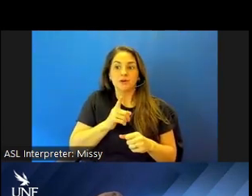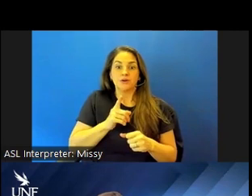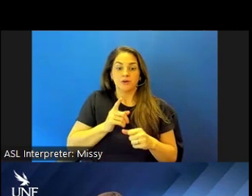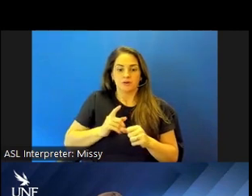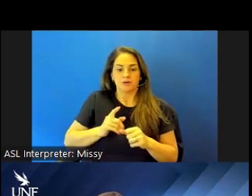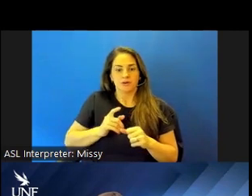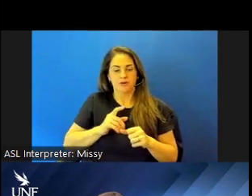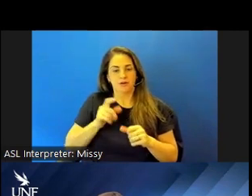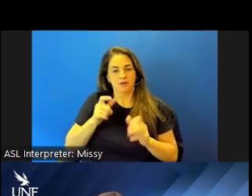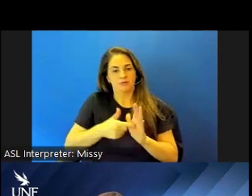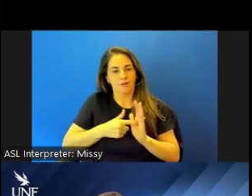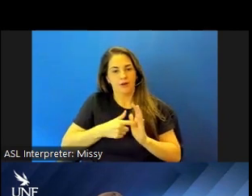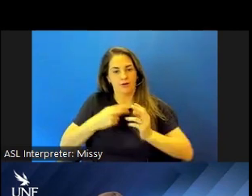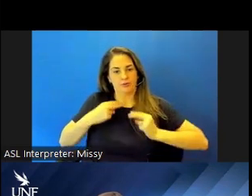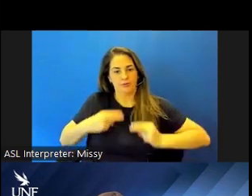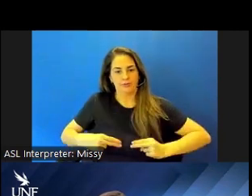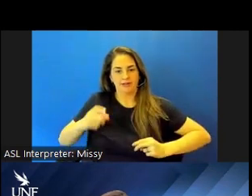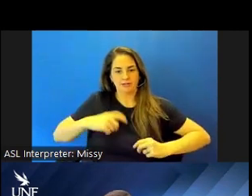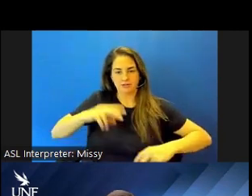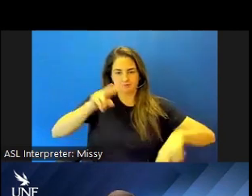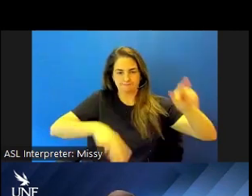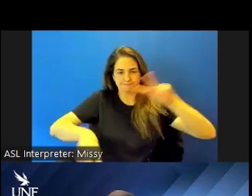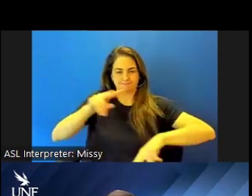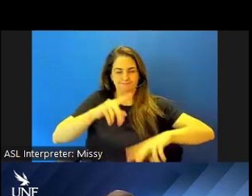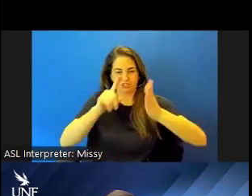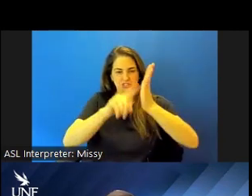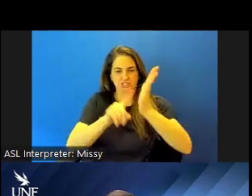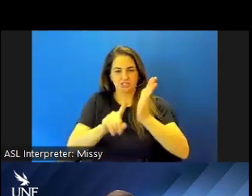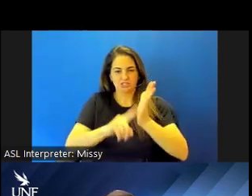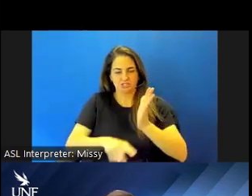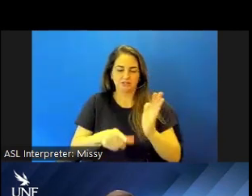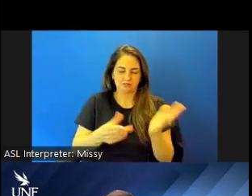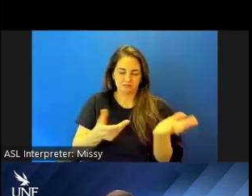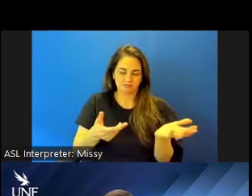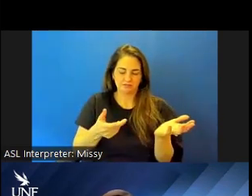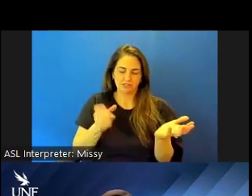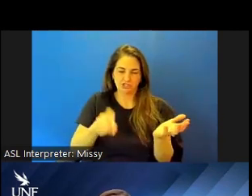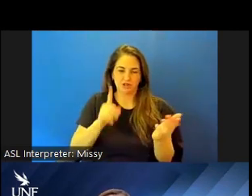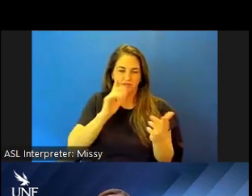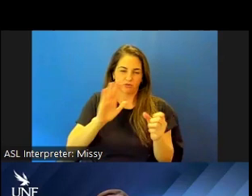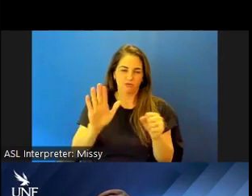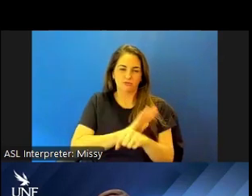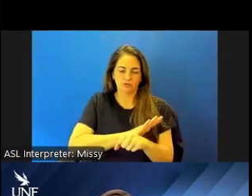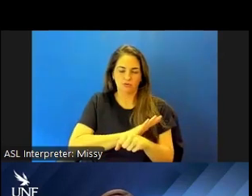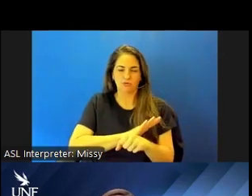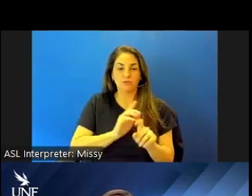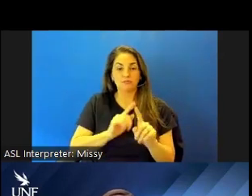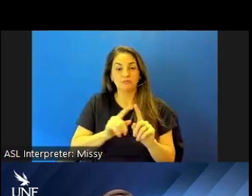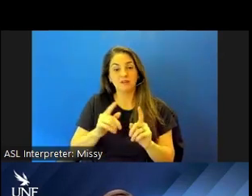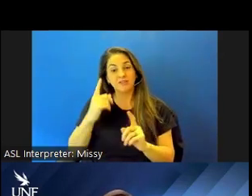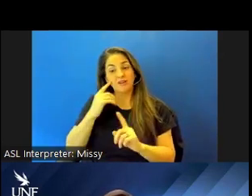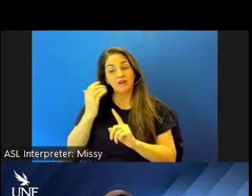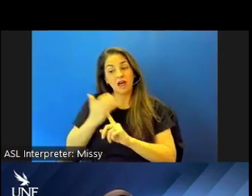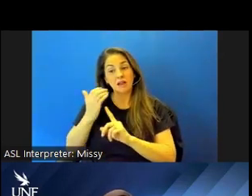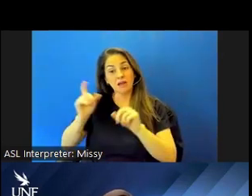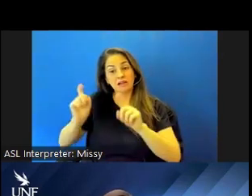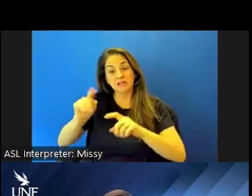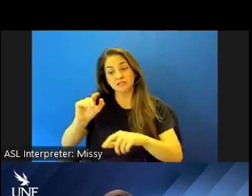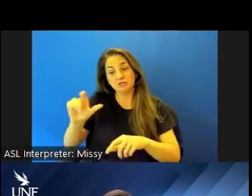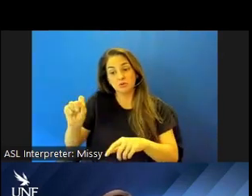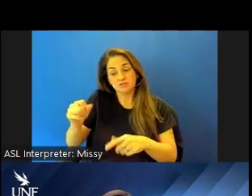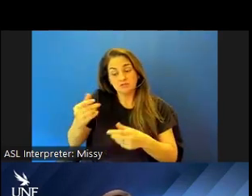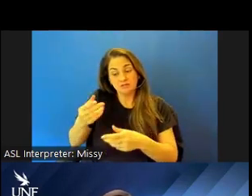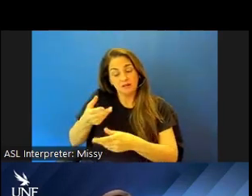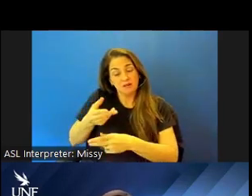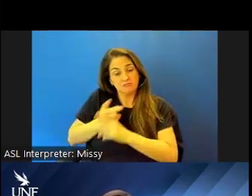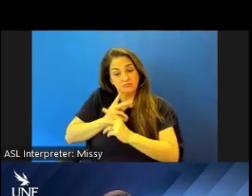checking can verify. But I think the use of automatic testing tools is a good way,